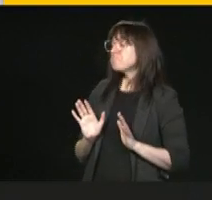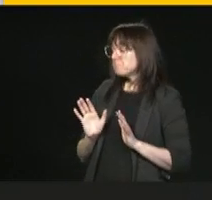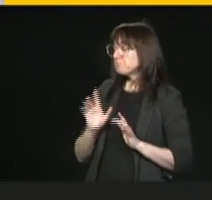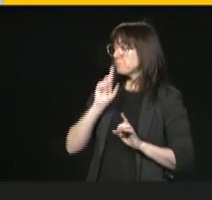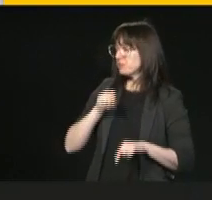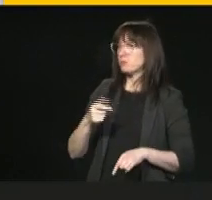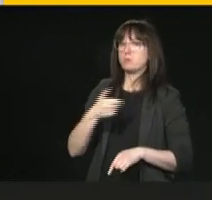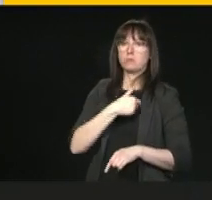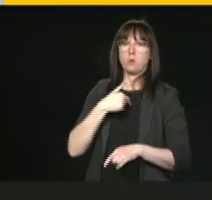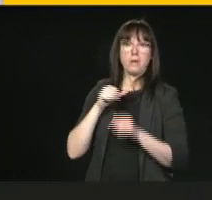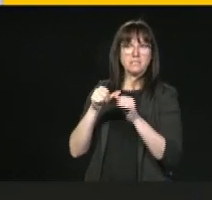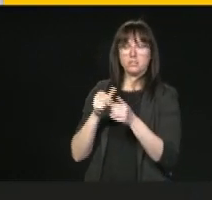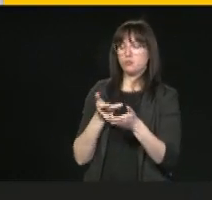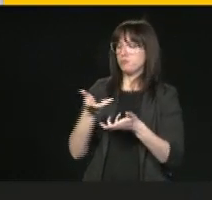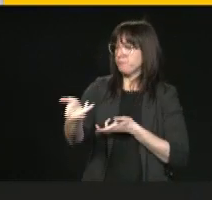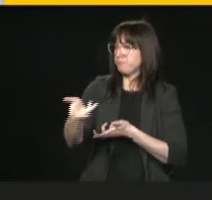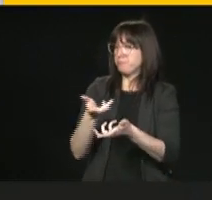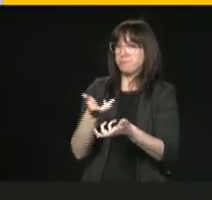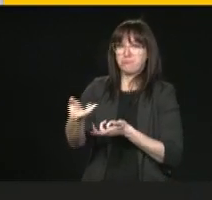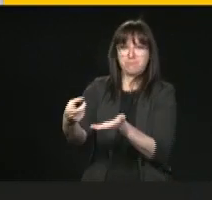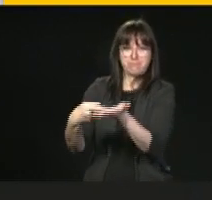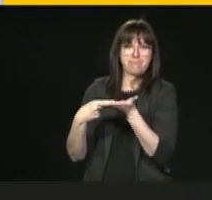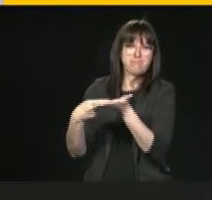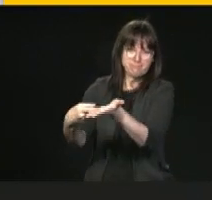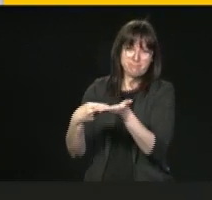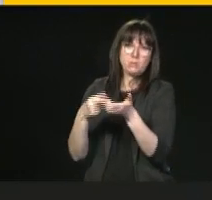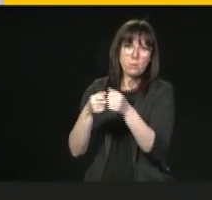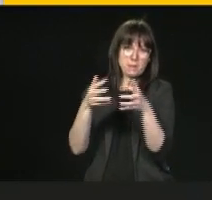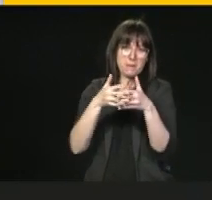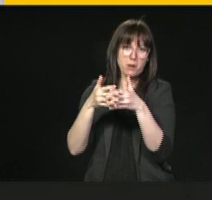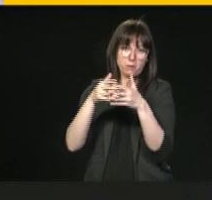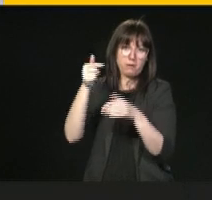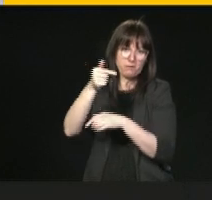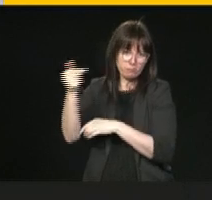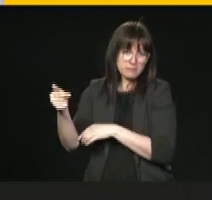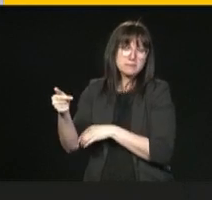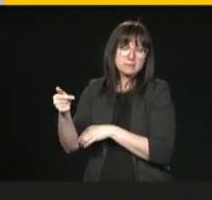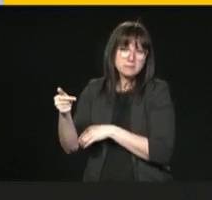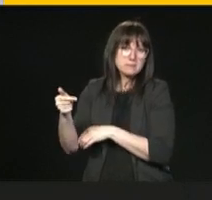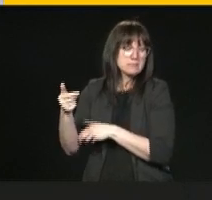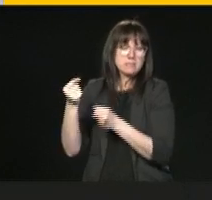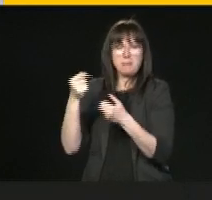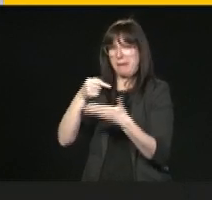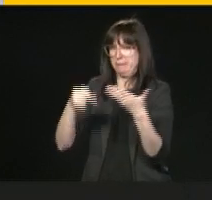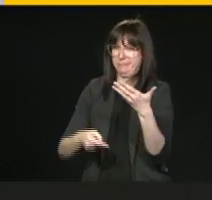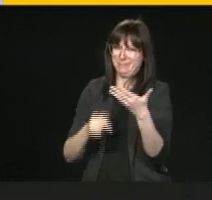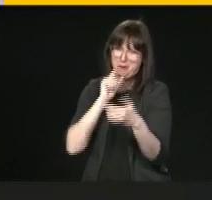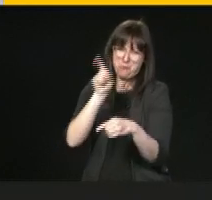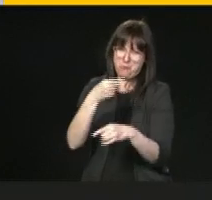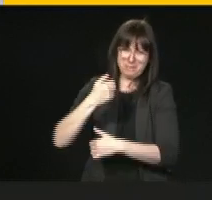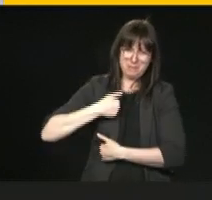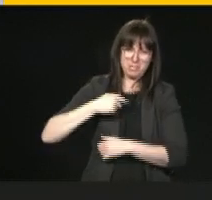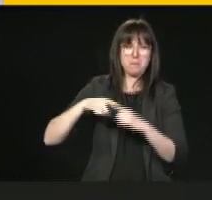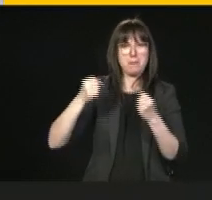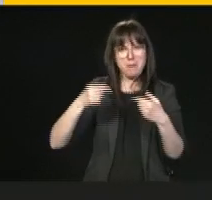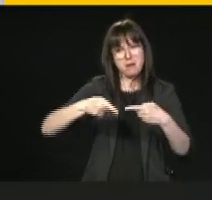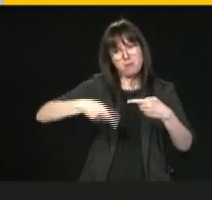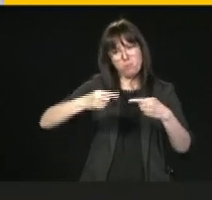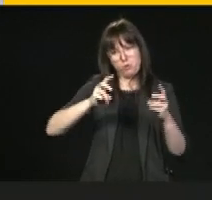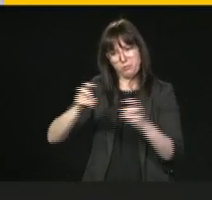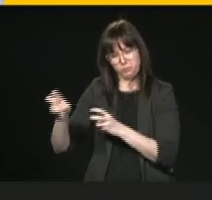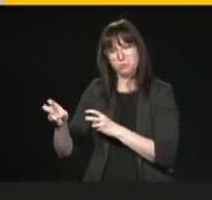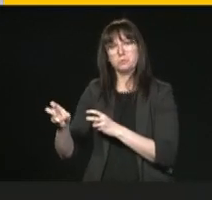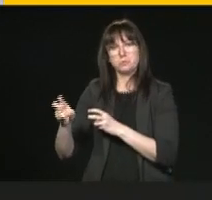engage closely in back and forths with the American administration on many, many issues around the border, and when we